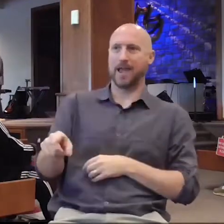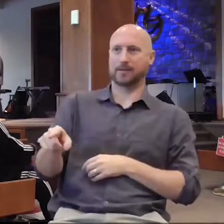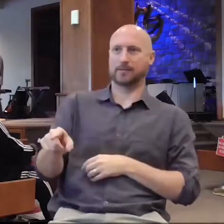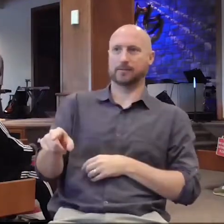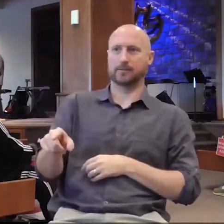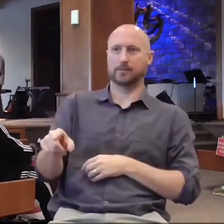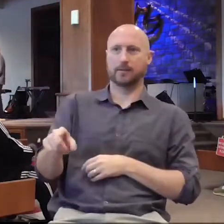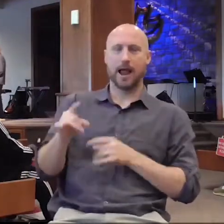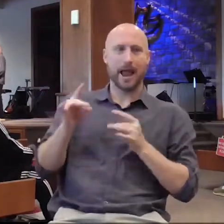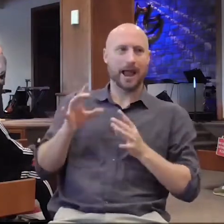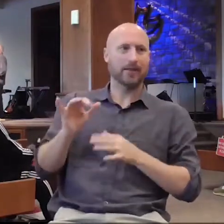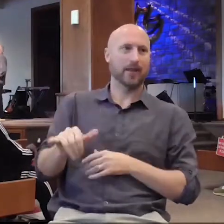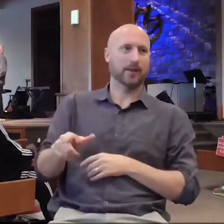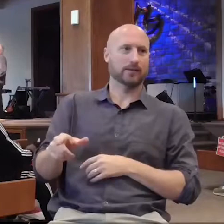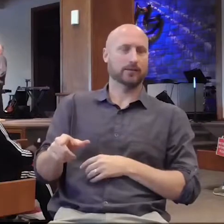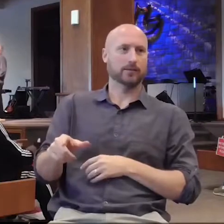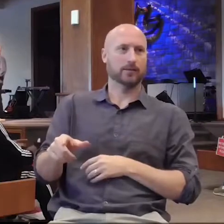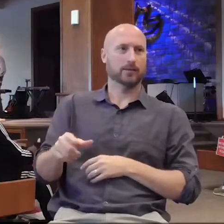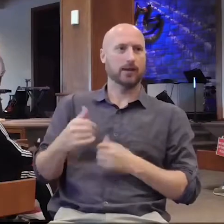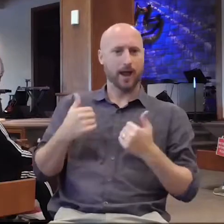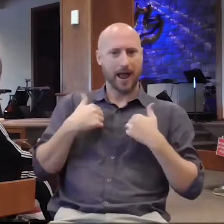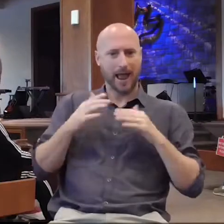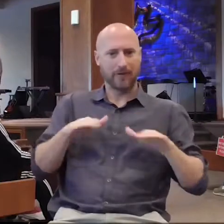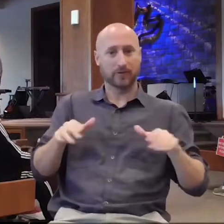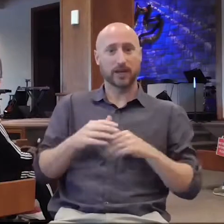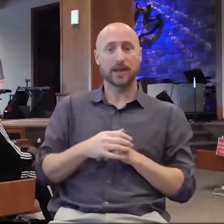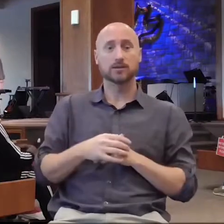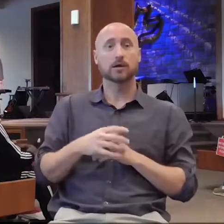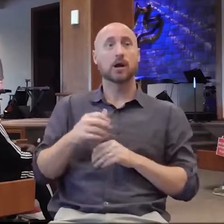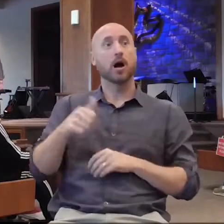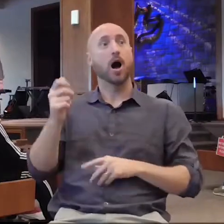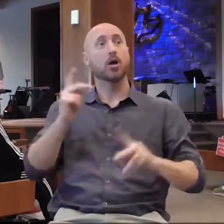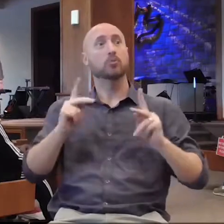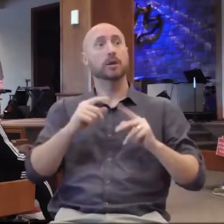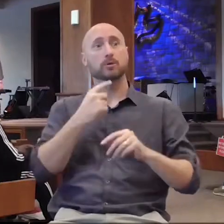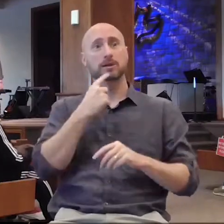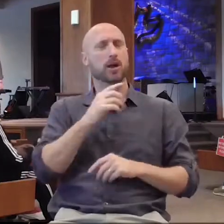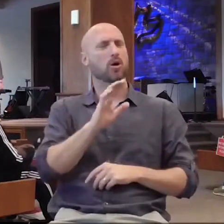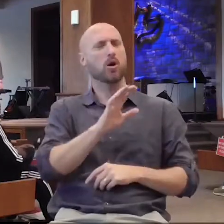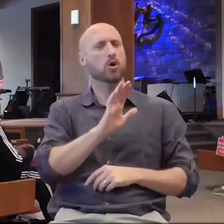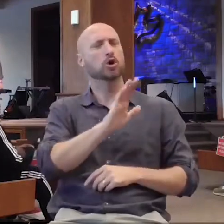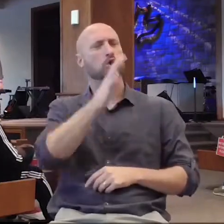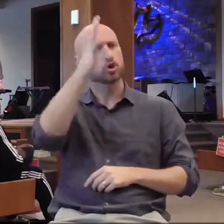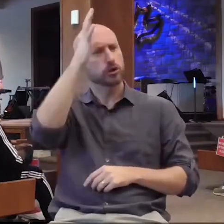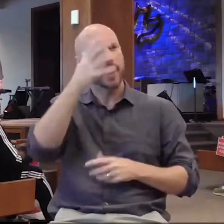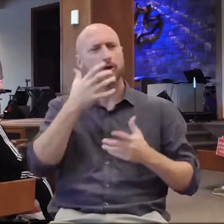I hate it. You know, I got kids. I don't want anybody coming to my kids saying, well, your dad really didn't want to see you today.